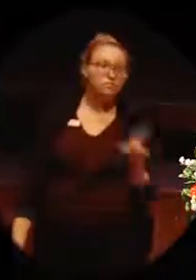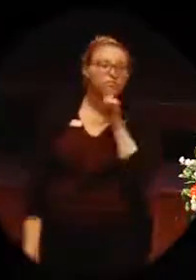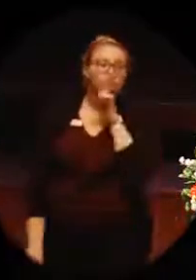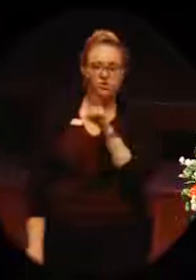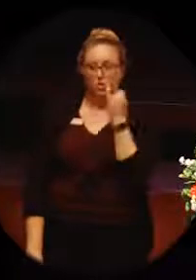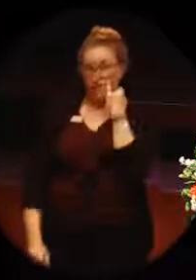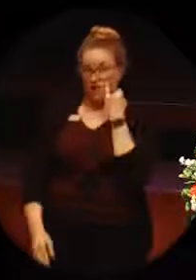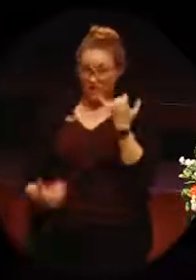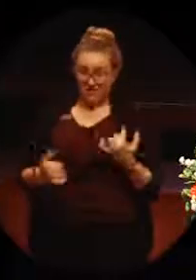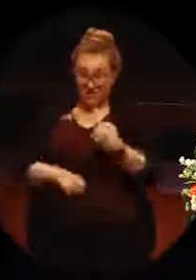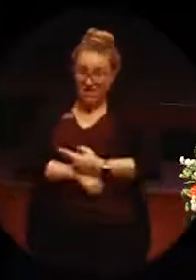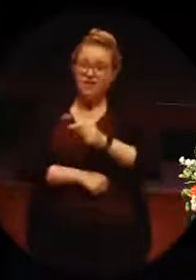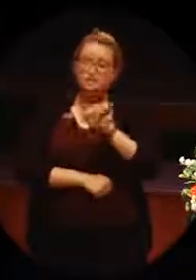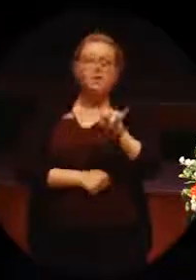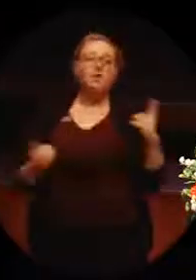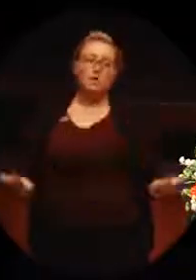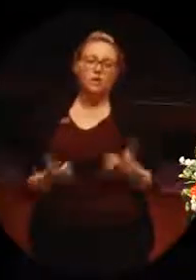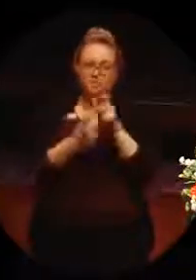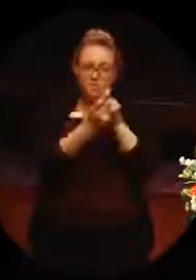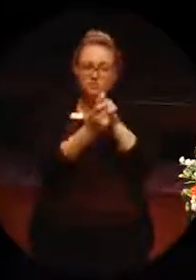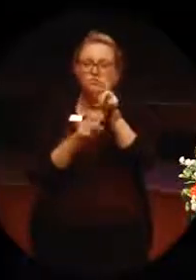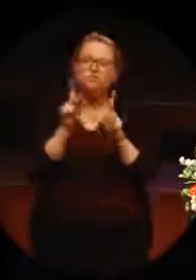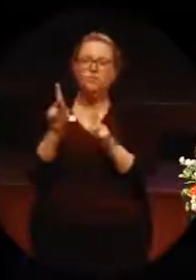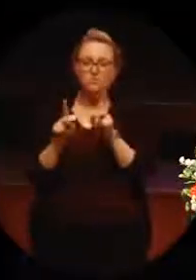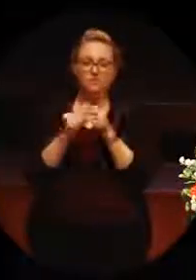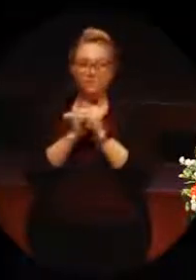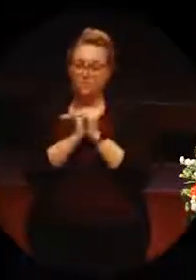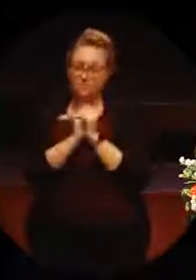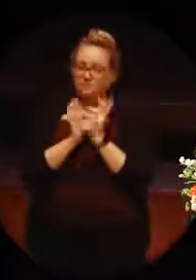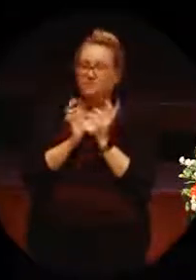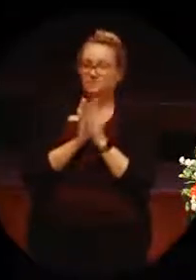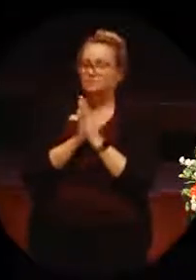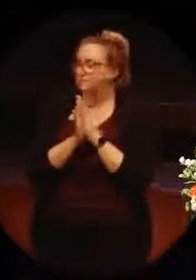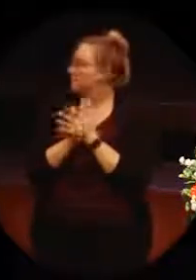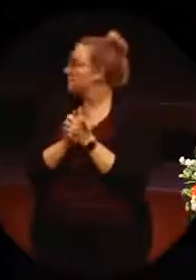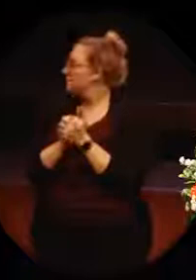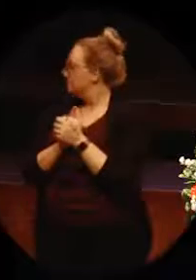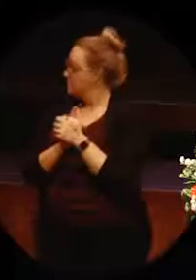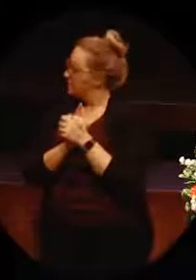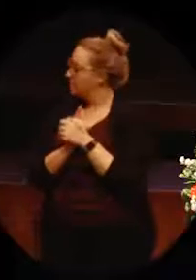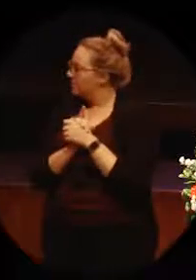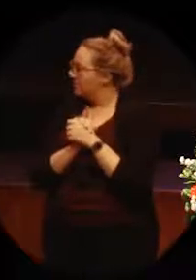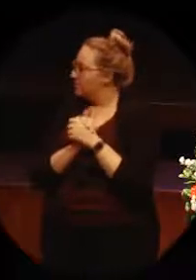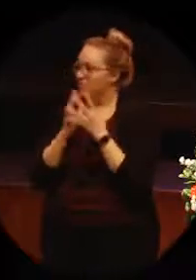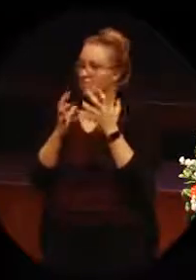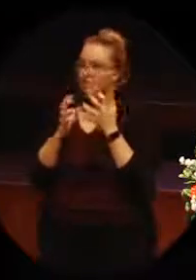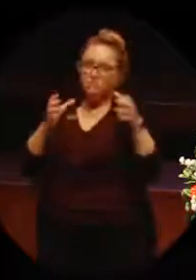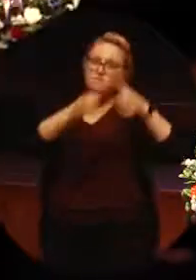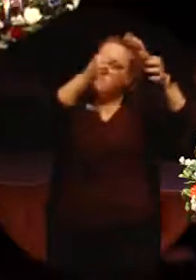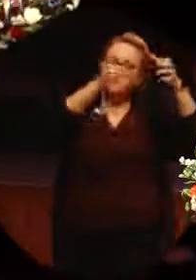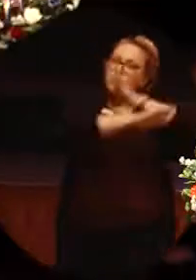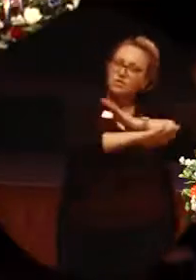And I'm sure that if Ty was here today, there are certain people that he figuratively would like to hold up and